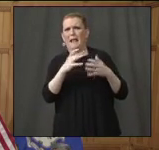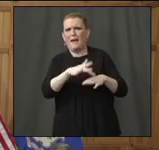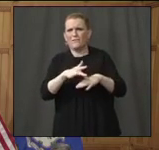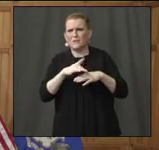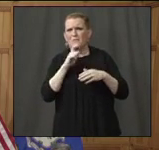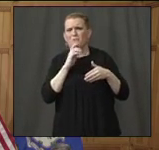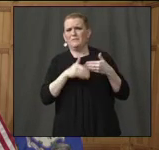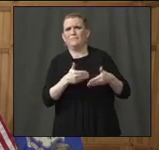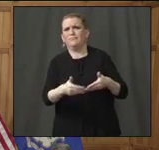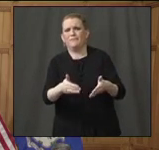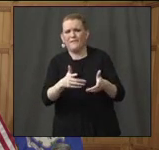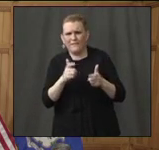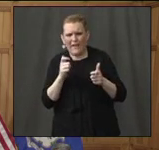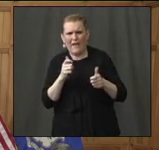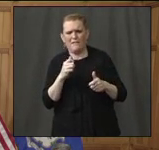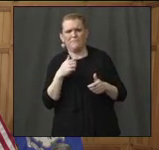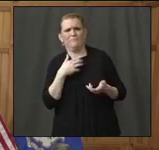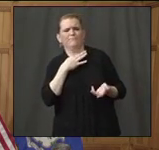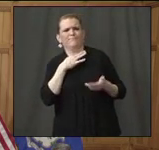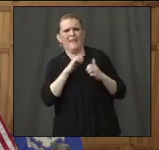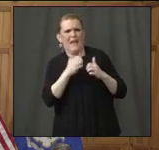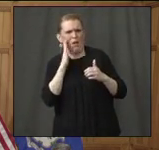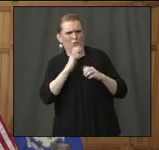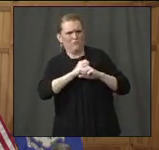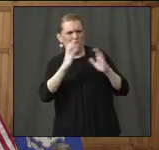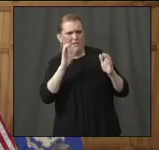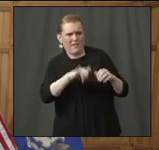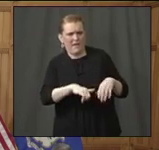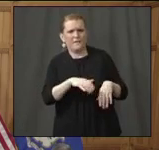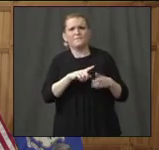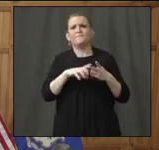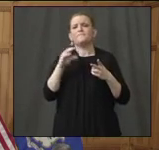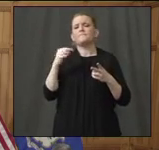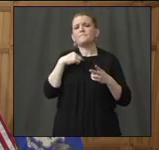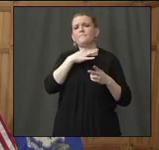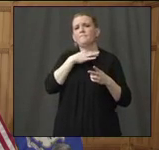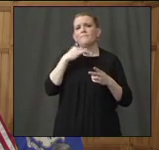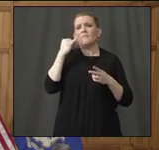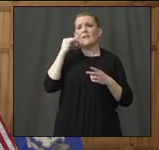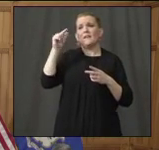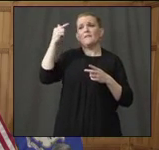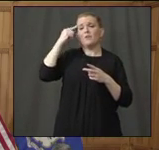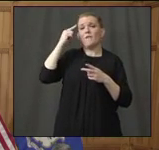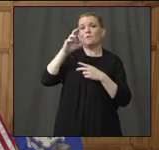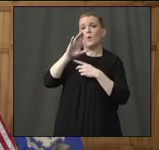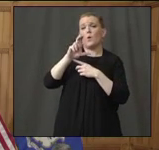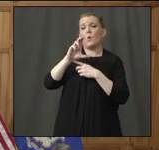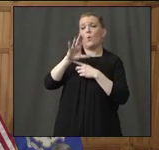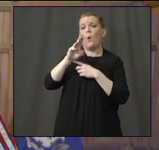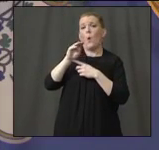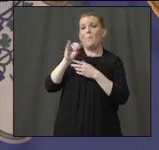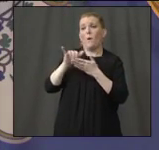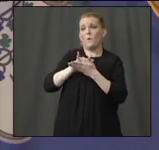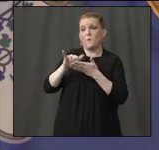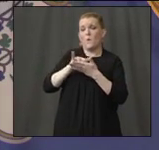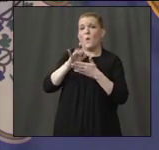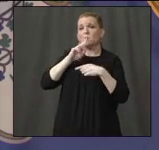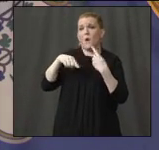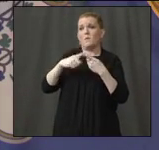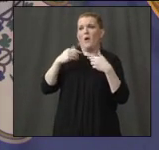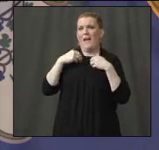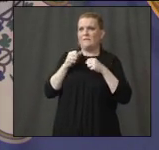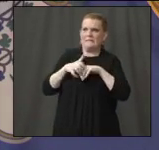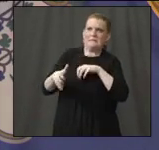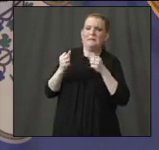had spoken directly with you about having an army of people to contact trace. We have talked broadly about it, and now we're going to be